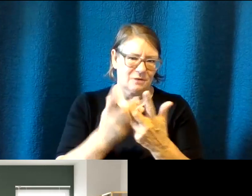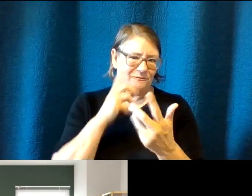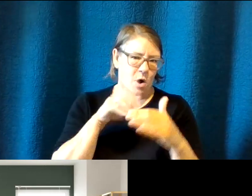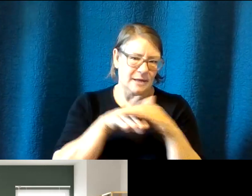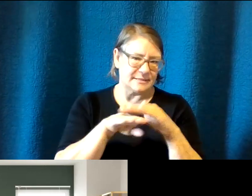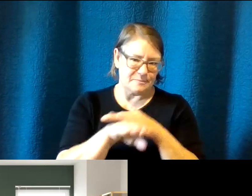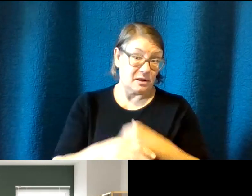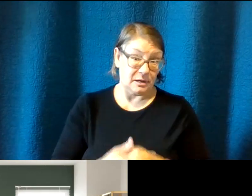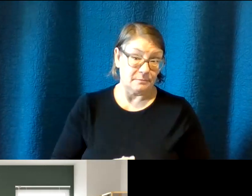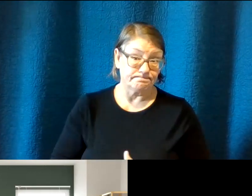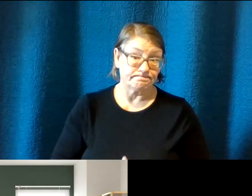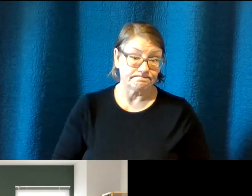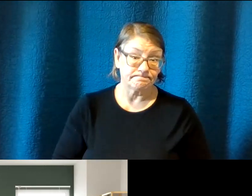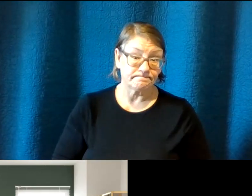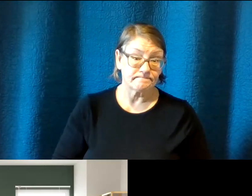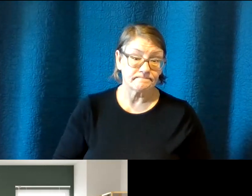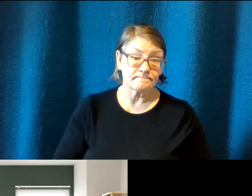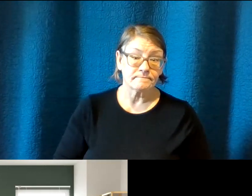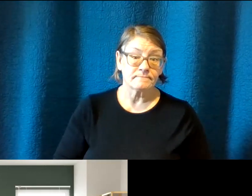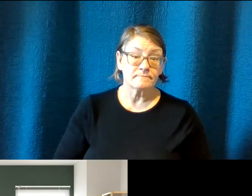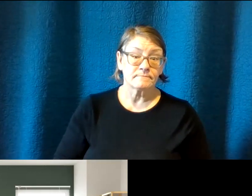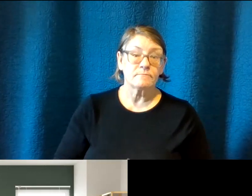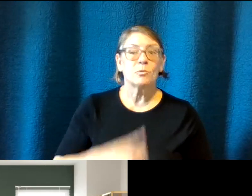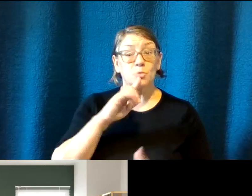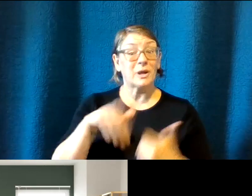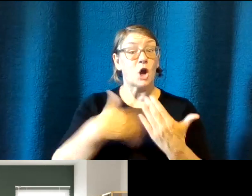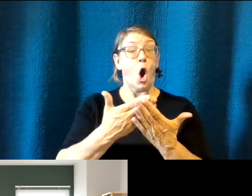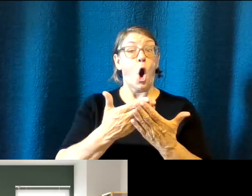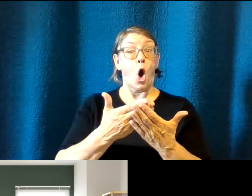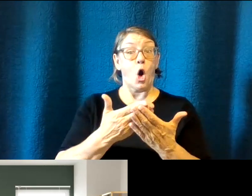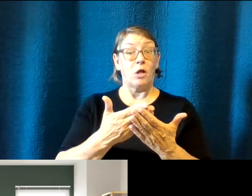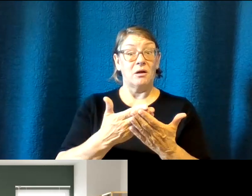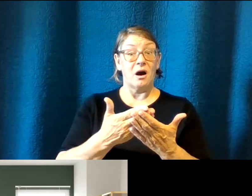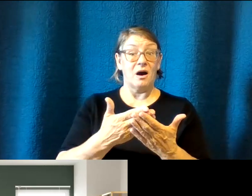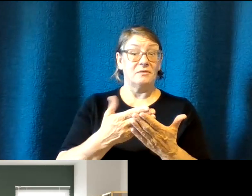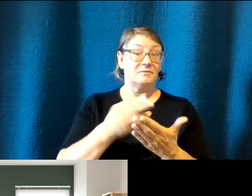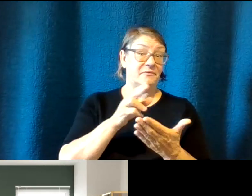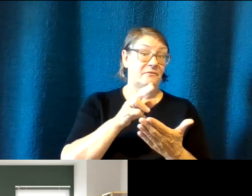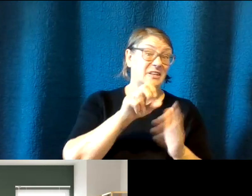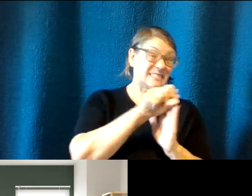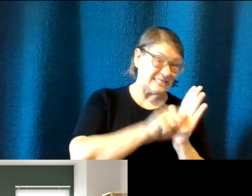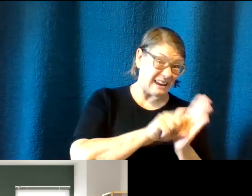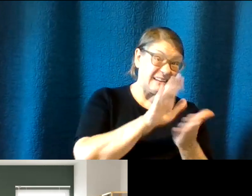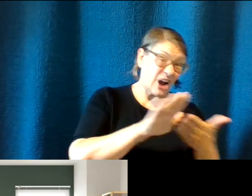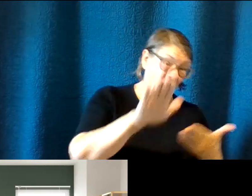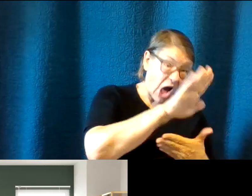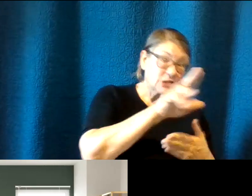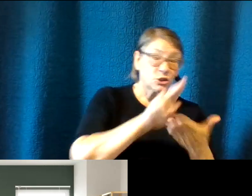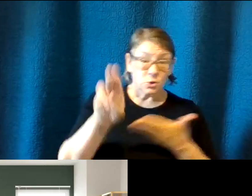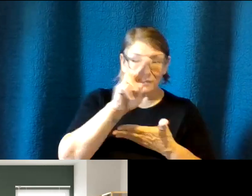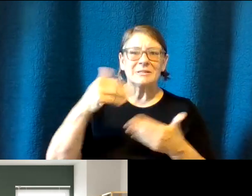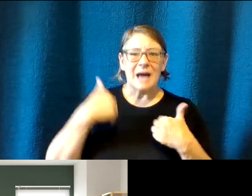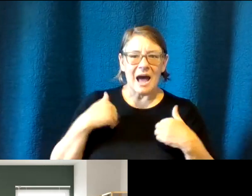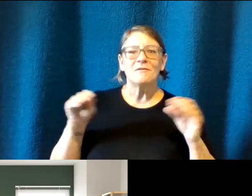And so all of the institutes of higher education, the state-run ones at least, have offices of